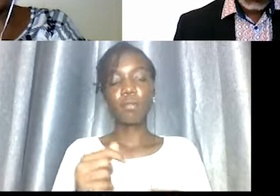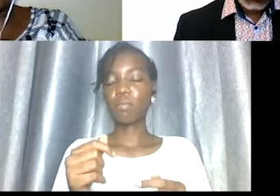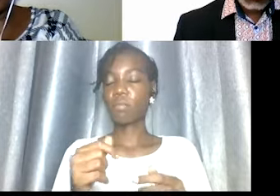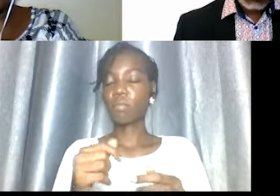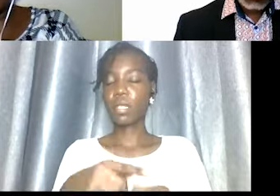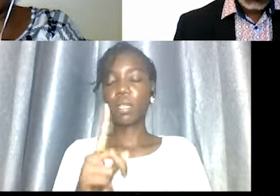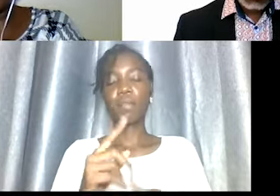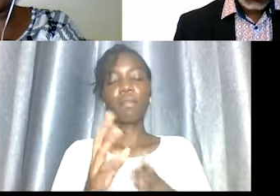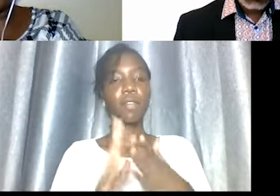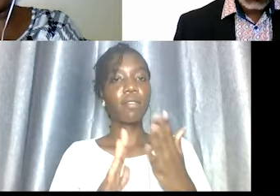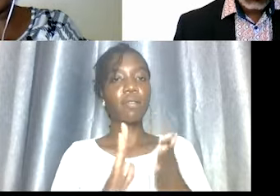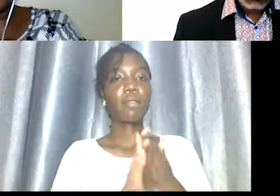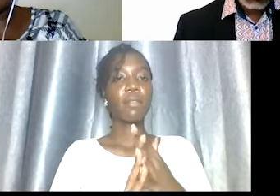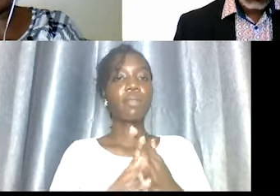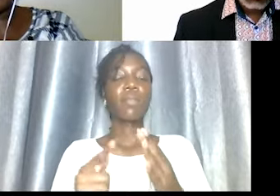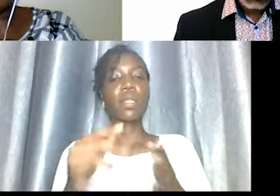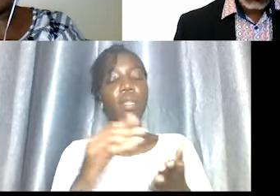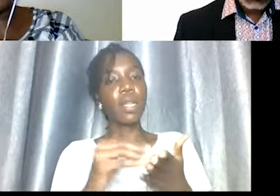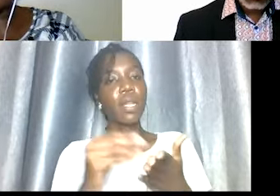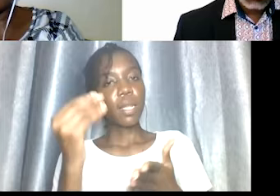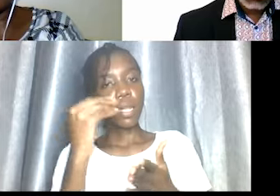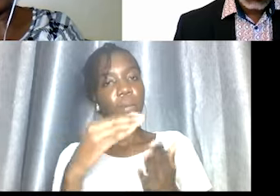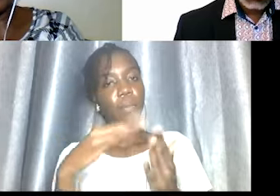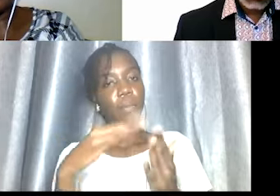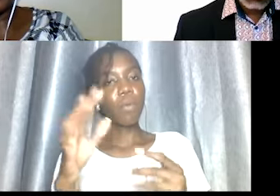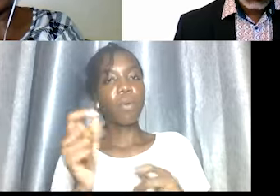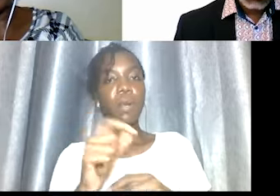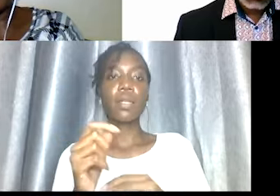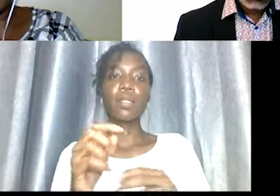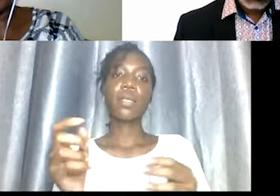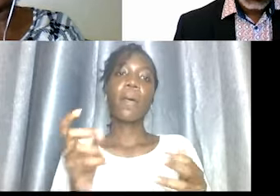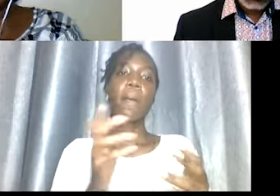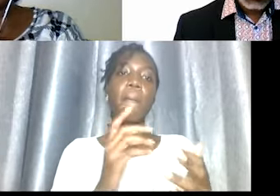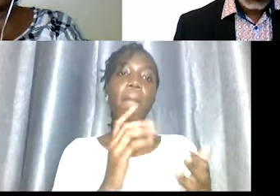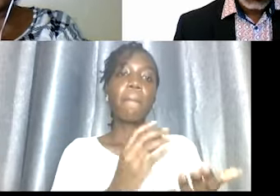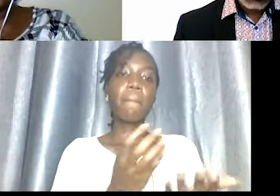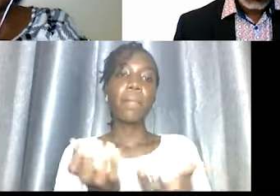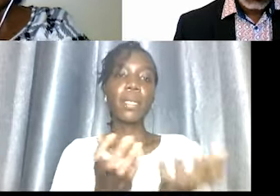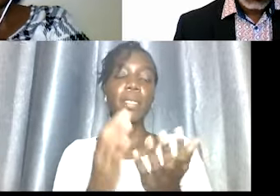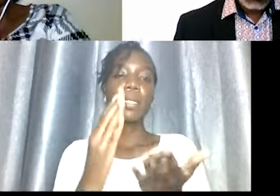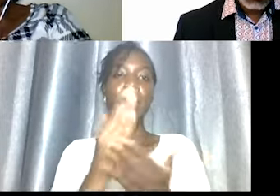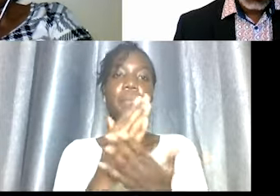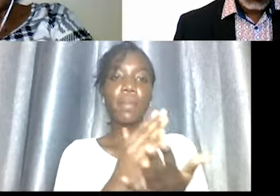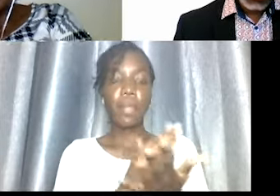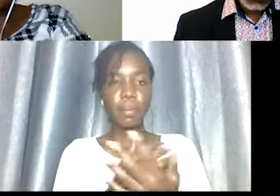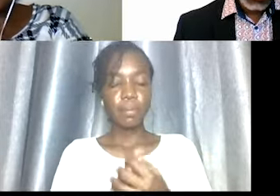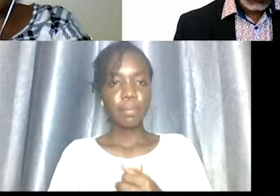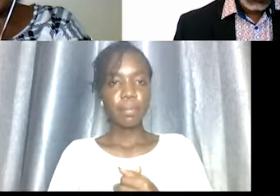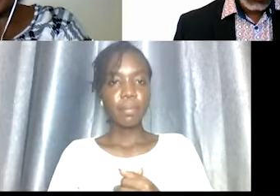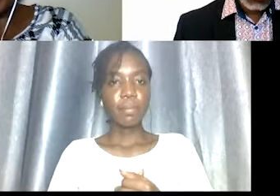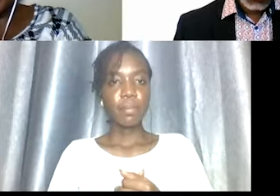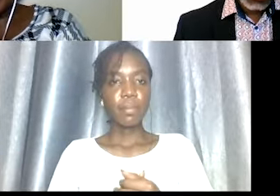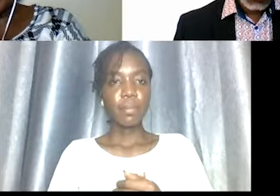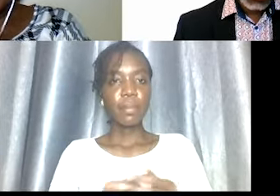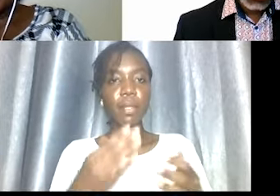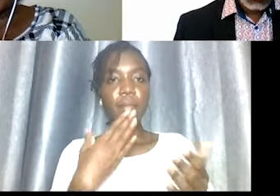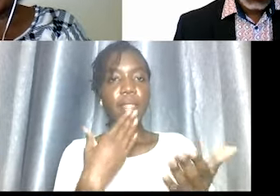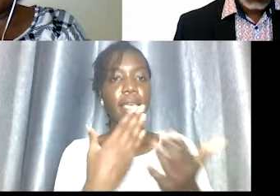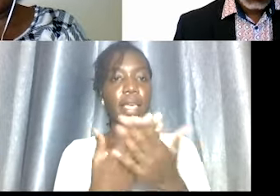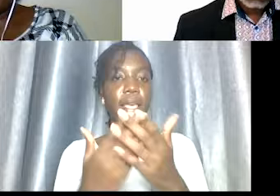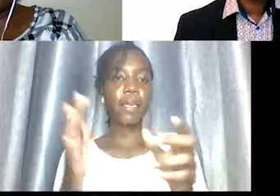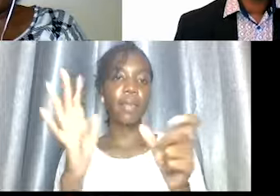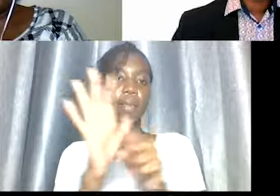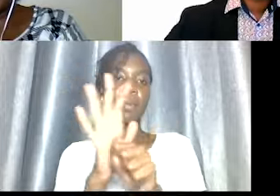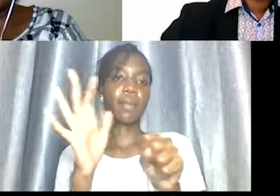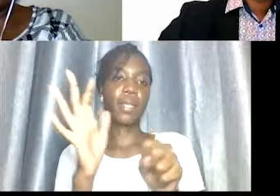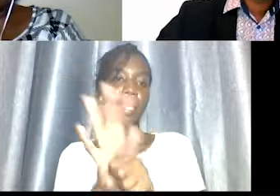advantage and get to learn more on writing a business plan, social media marketing, and all that. All right. Thank you very much, Garcia. Thank